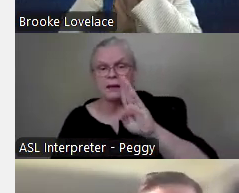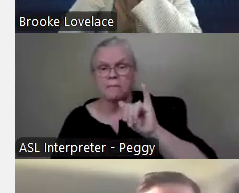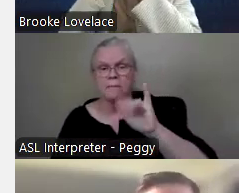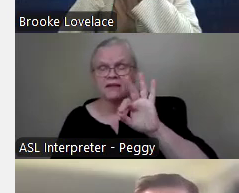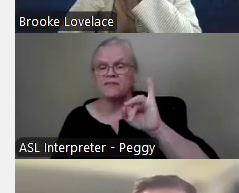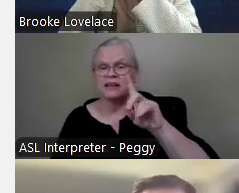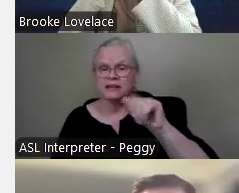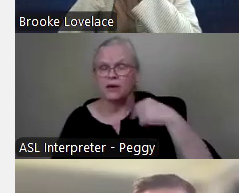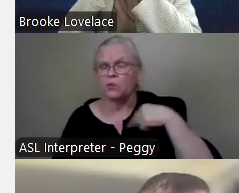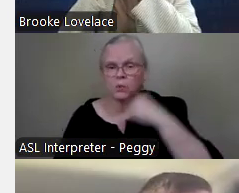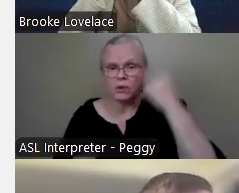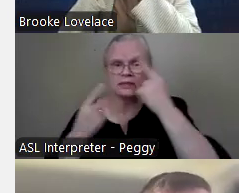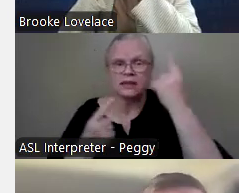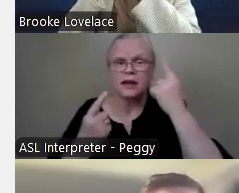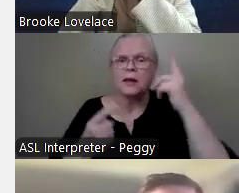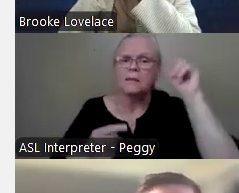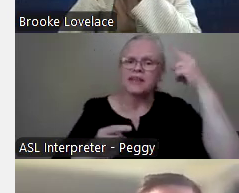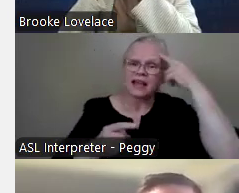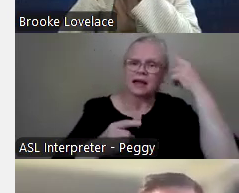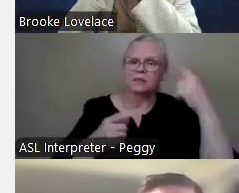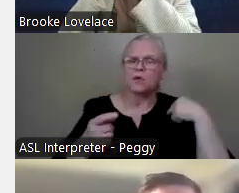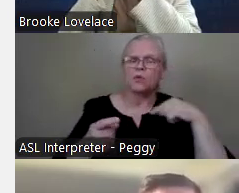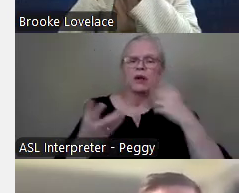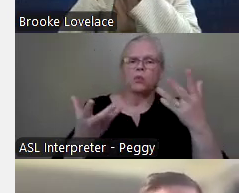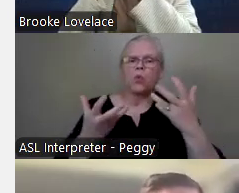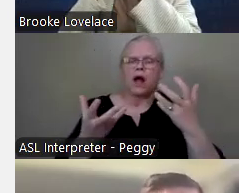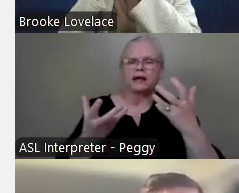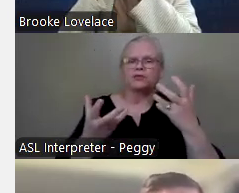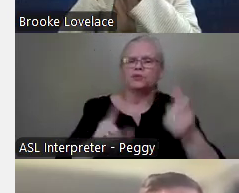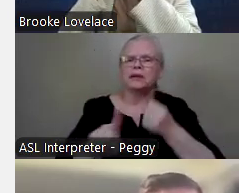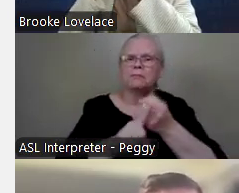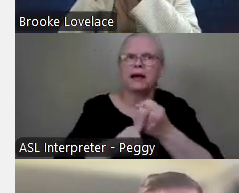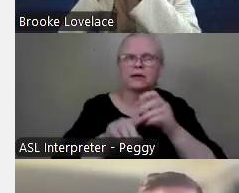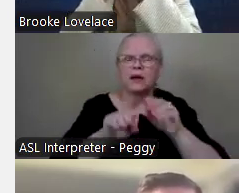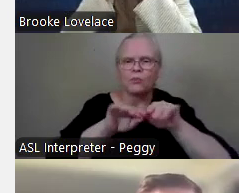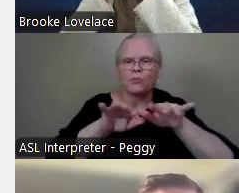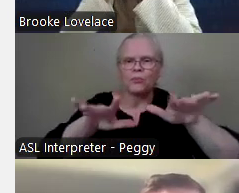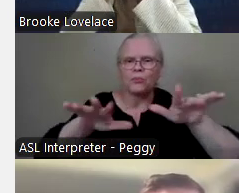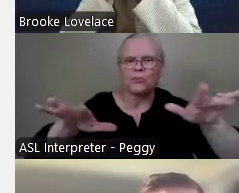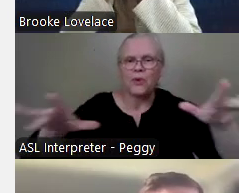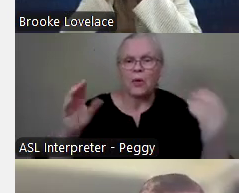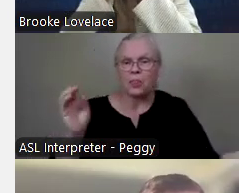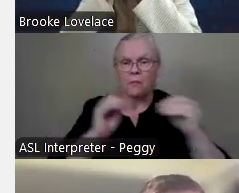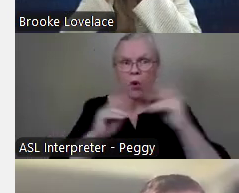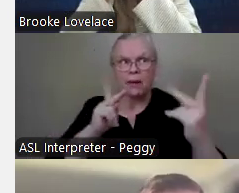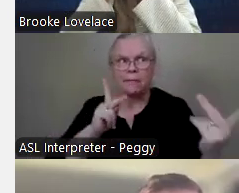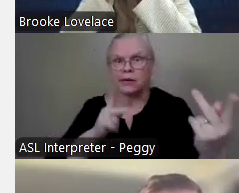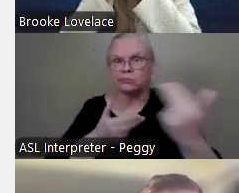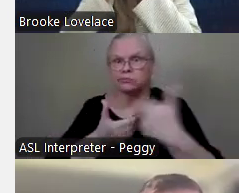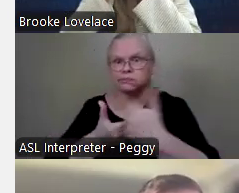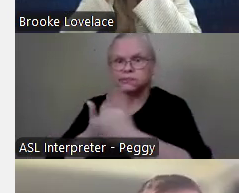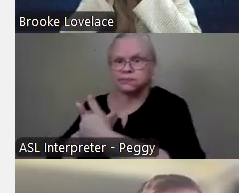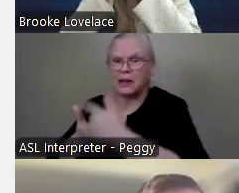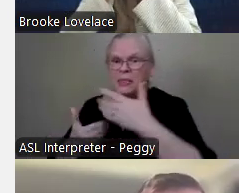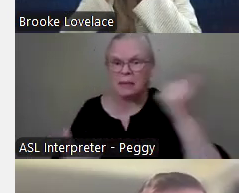capital days or try to increase our impact and reach. The bigger the network, the better. So that's